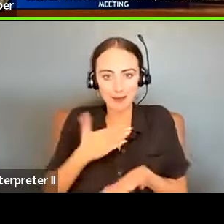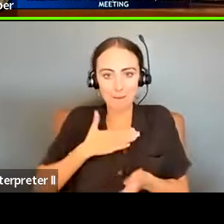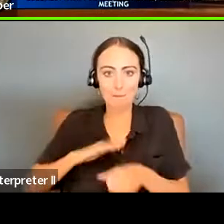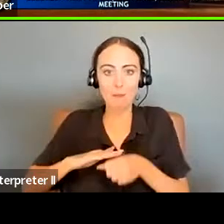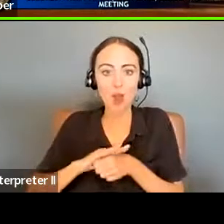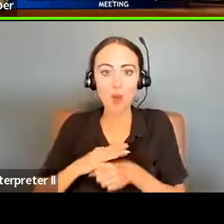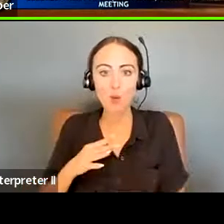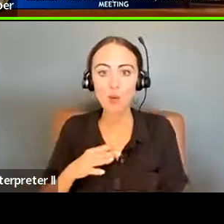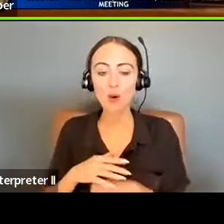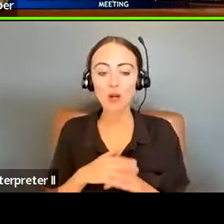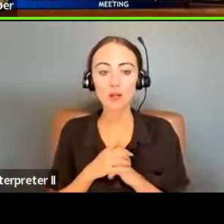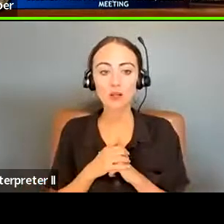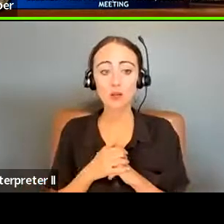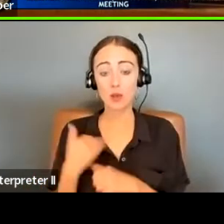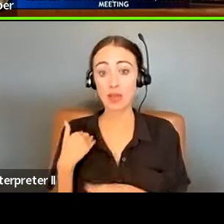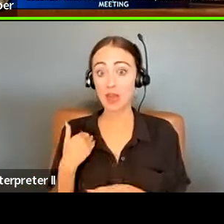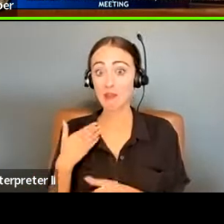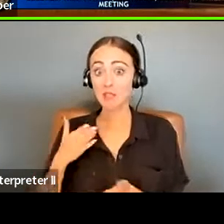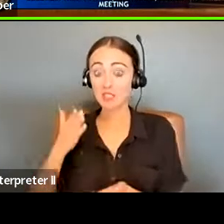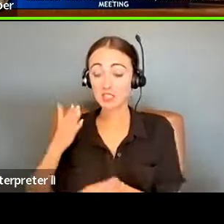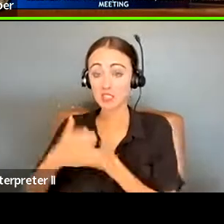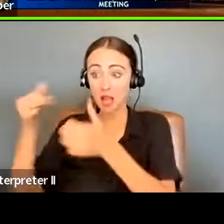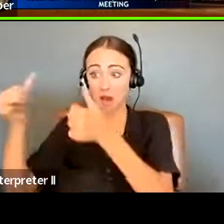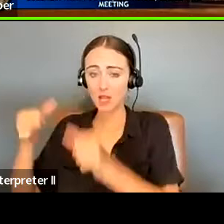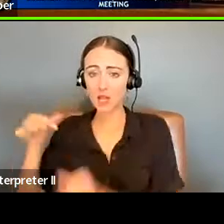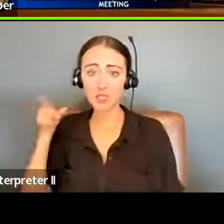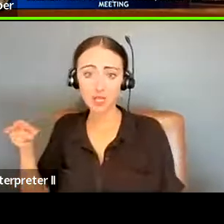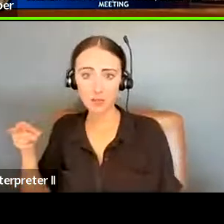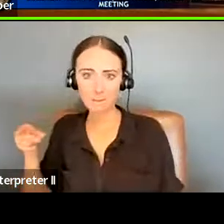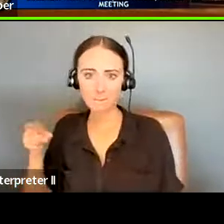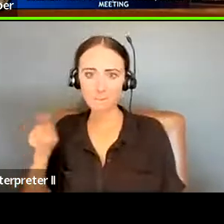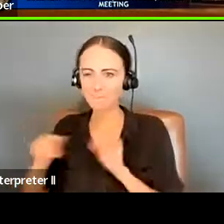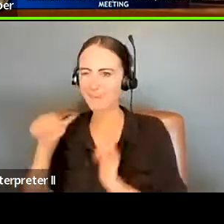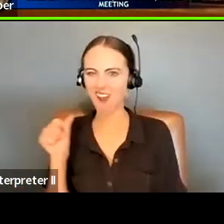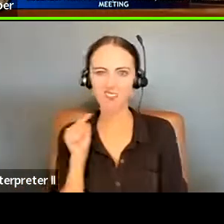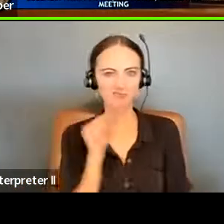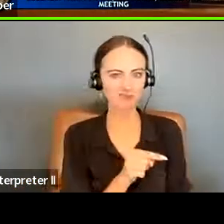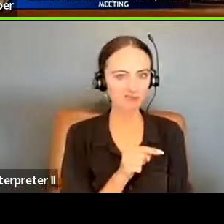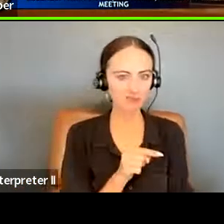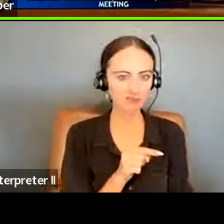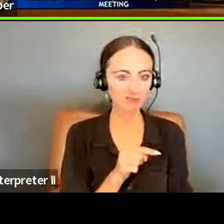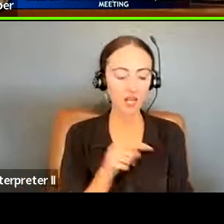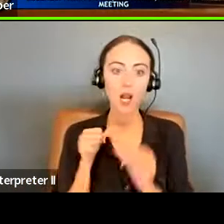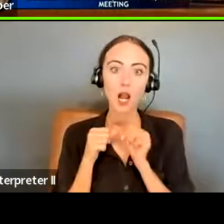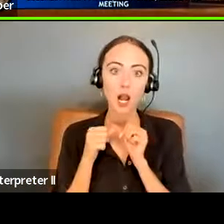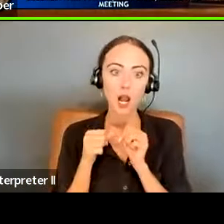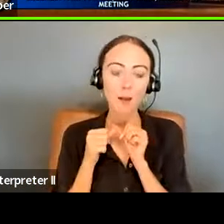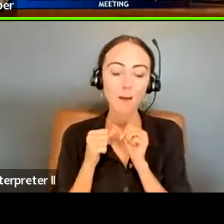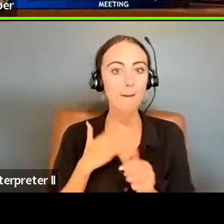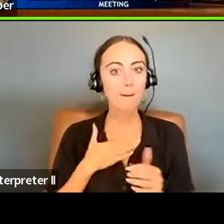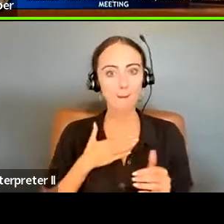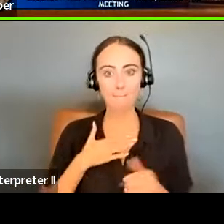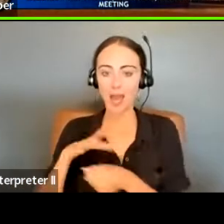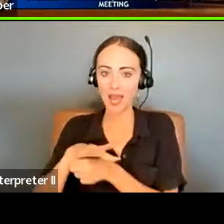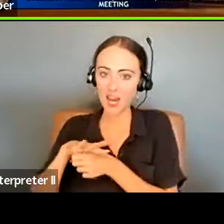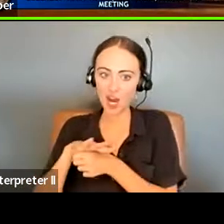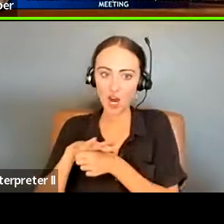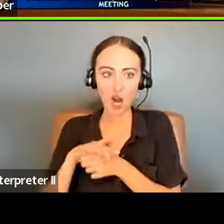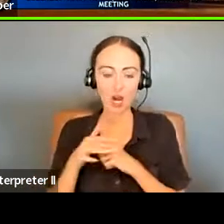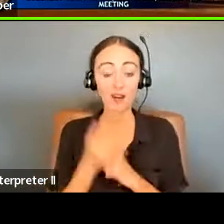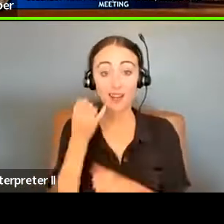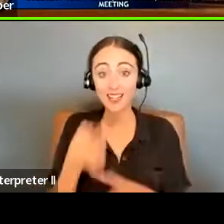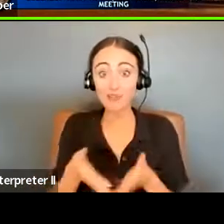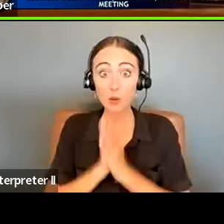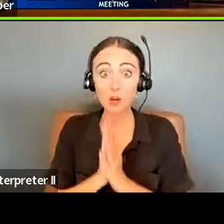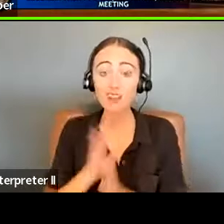we have stop signs on one side of the street, but not on the other side of the street. That is persistent in all of my neighborhoods. And when we